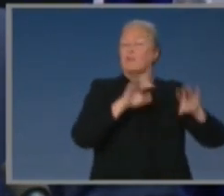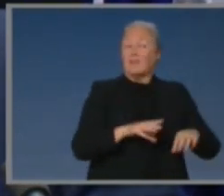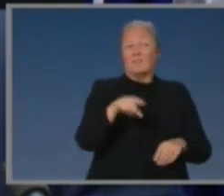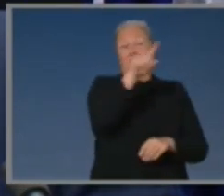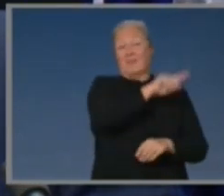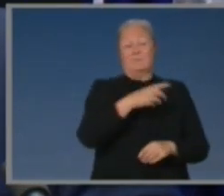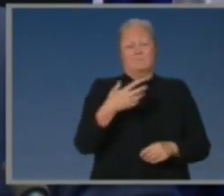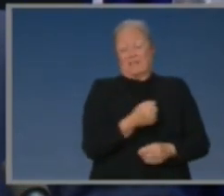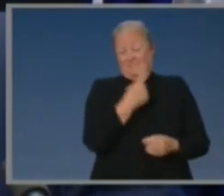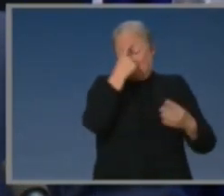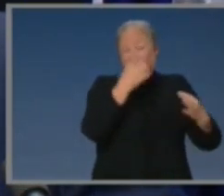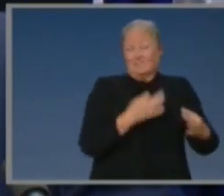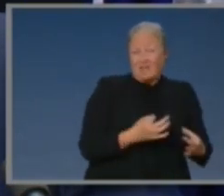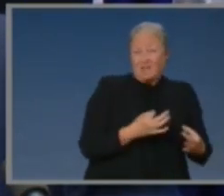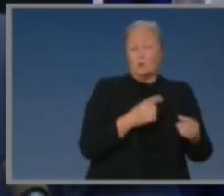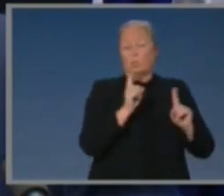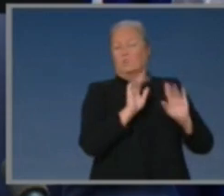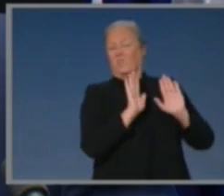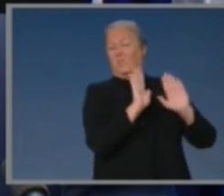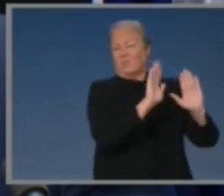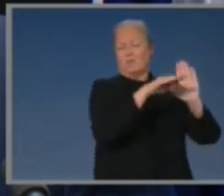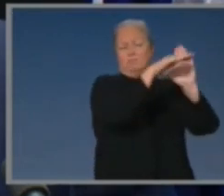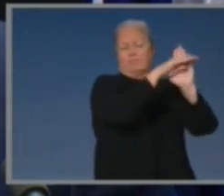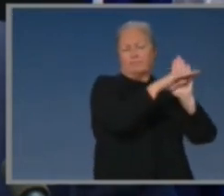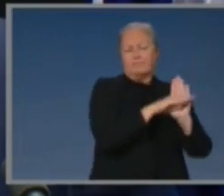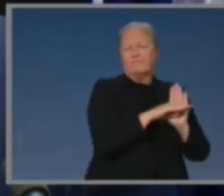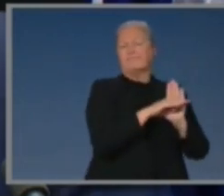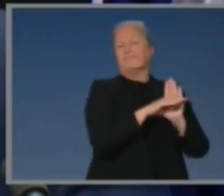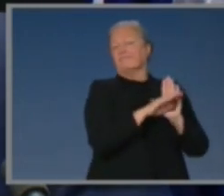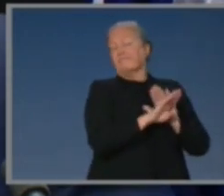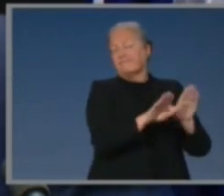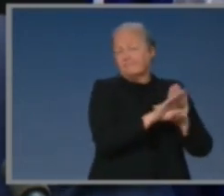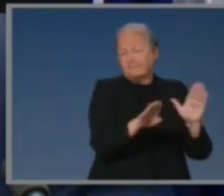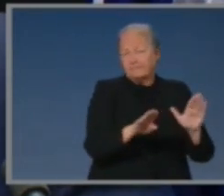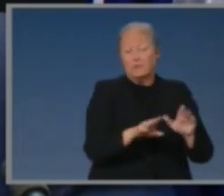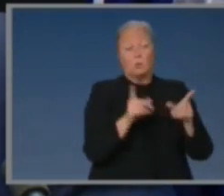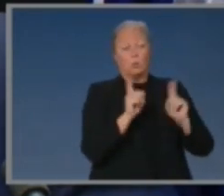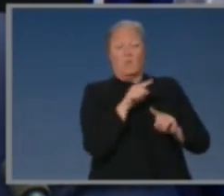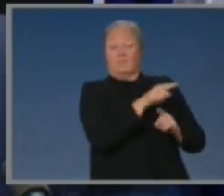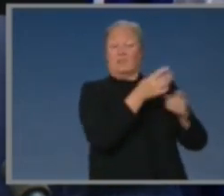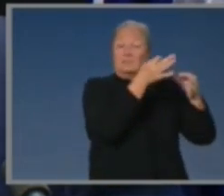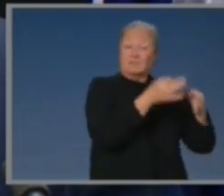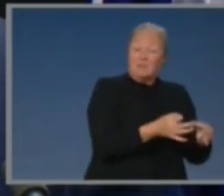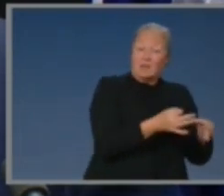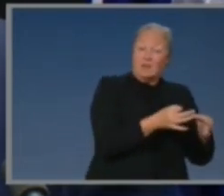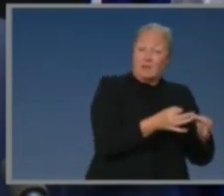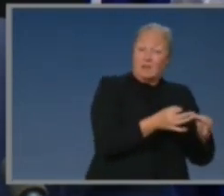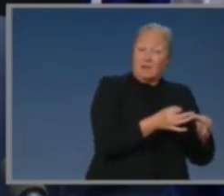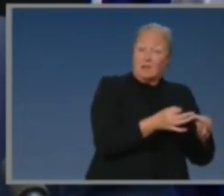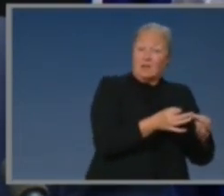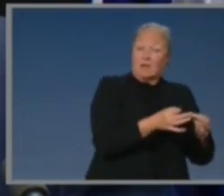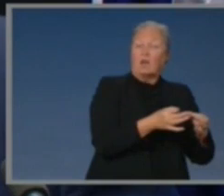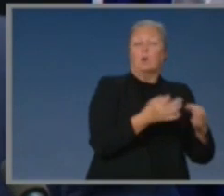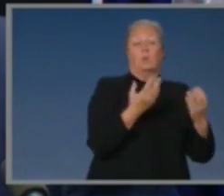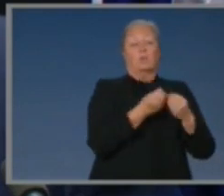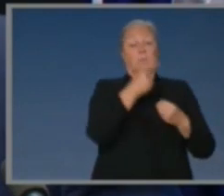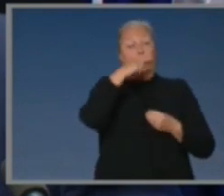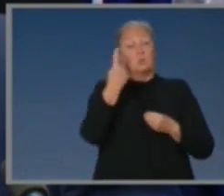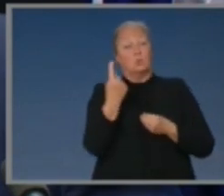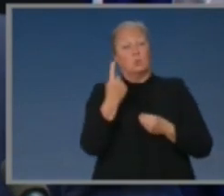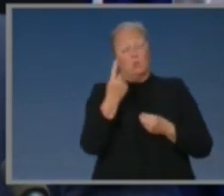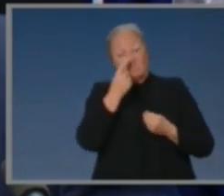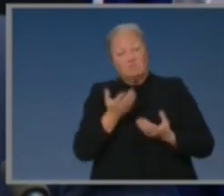extent of the restrictions that are in place. The trade-off that they're making between people having jobs and the impact on